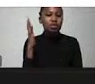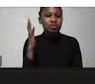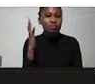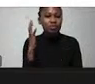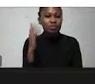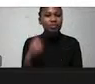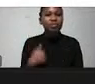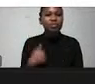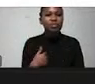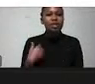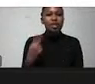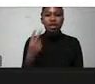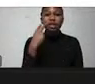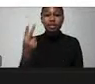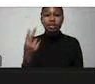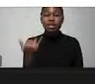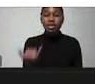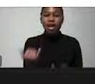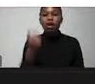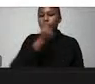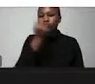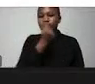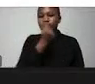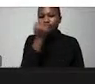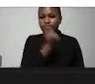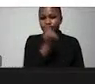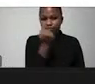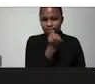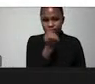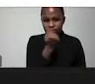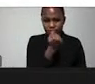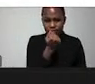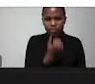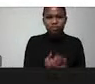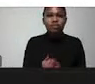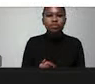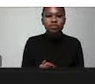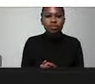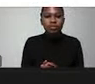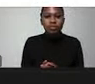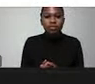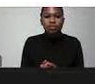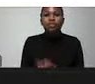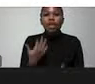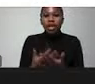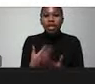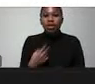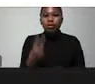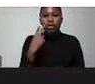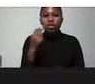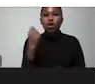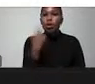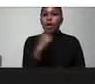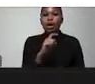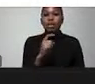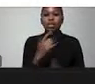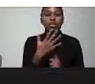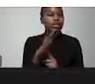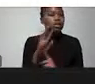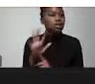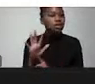haven't been seeing your screen, but now we do. Apologies. I've been talking nicely on that. Now we see your white screen.